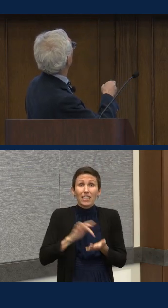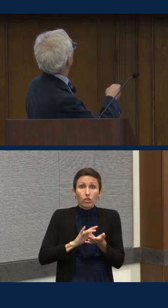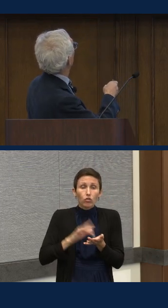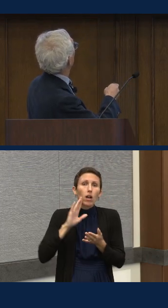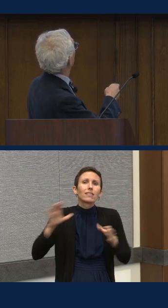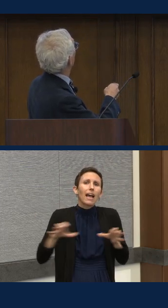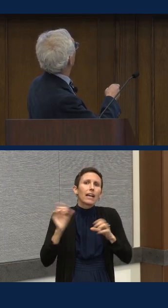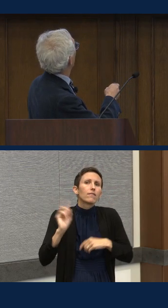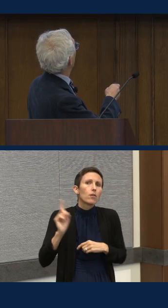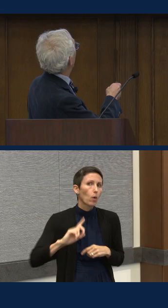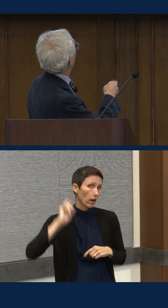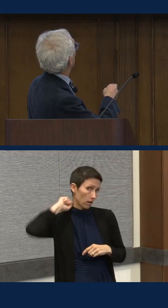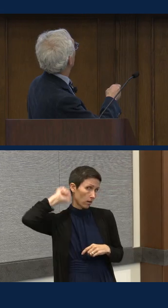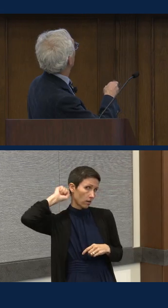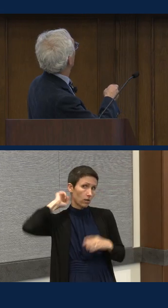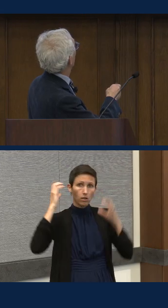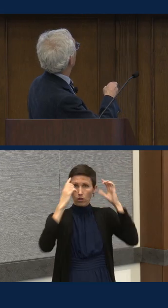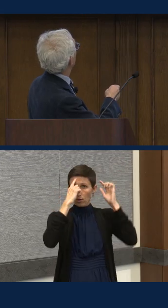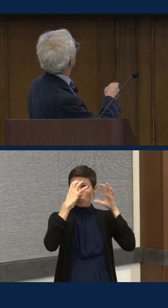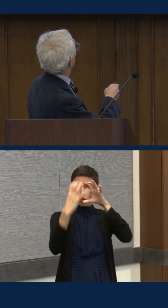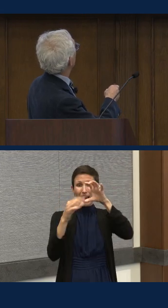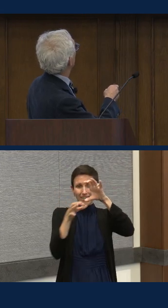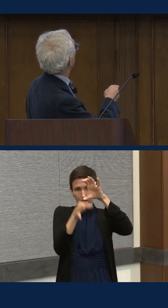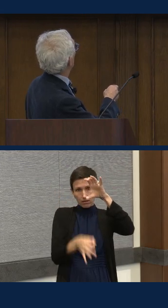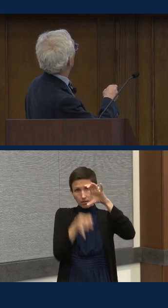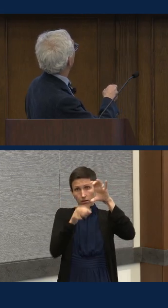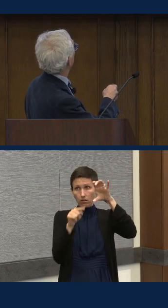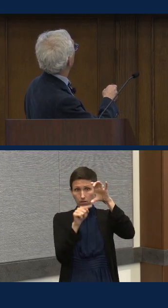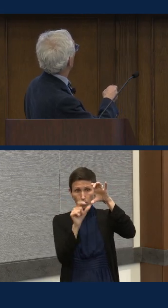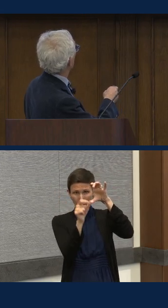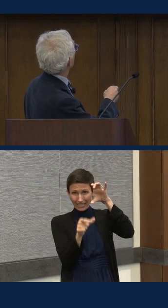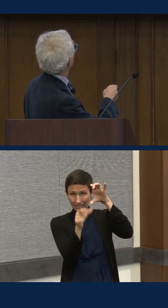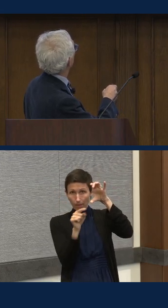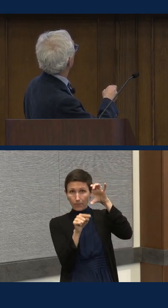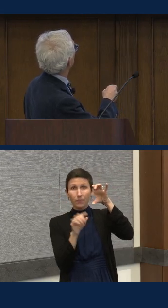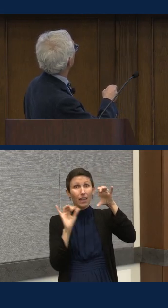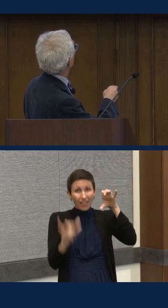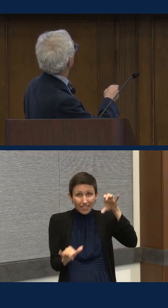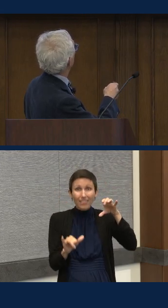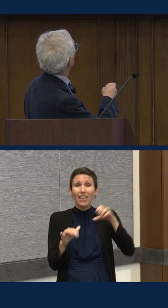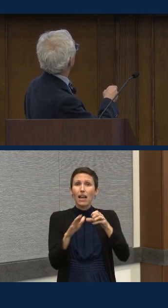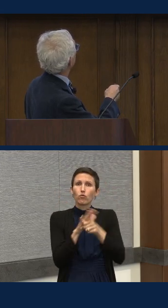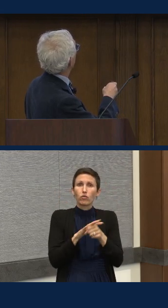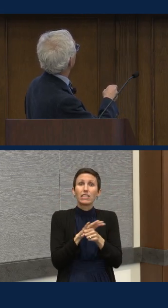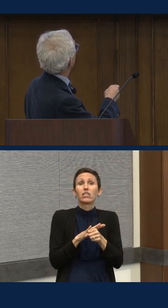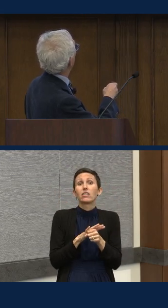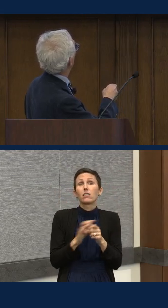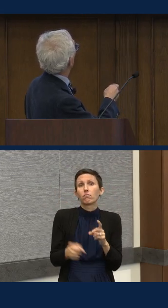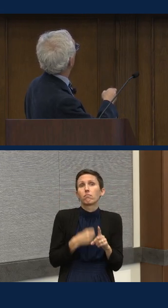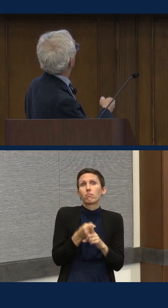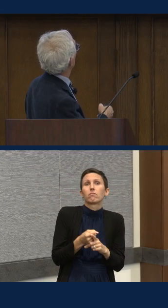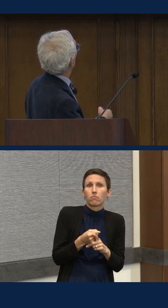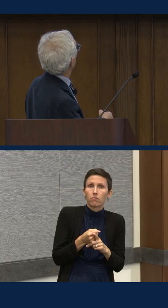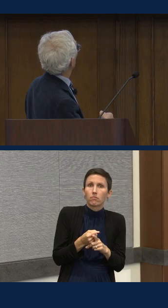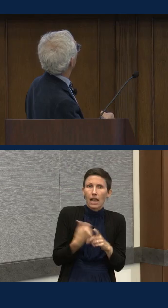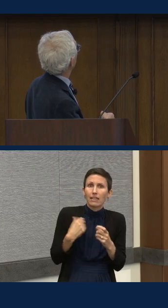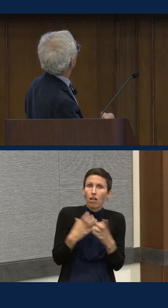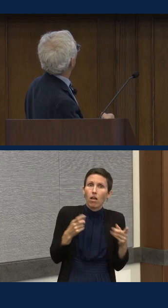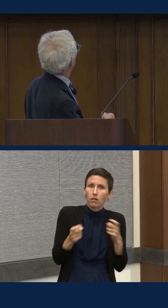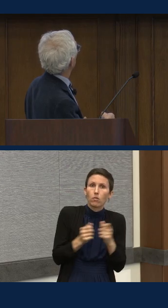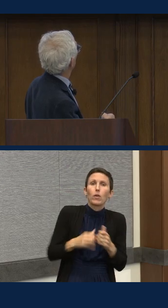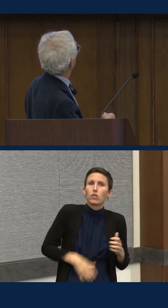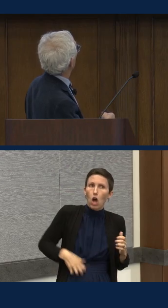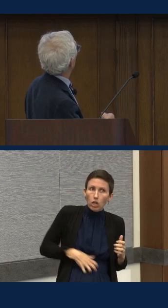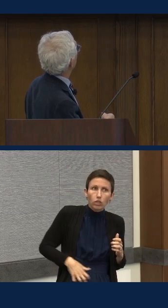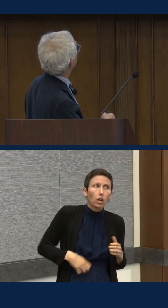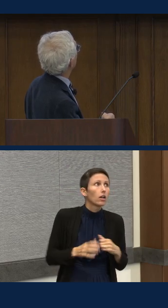brainstem. And this is a region involved in nausea and emesis. These drugs act here, primarily in